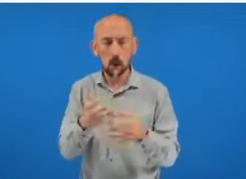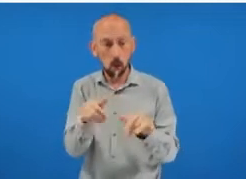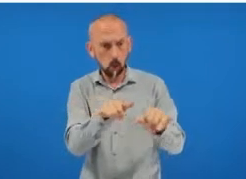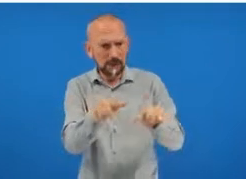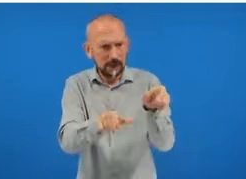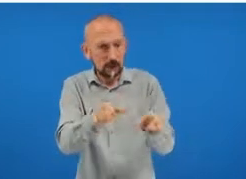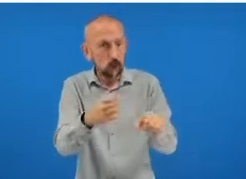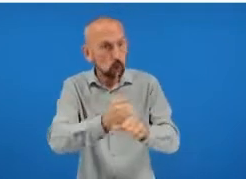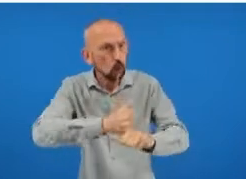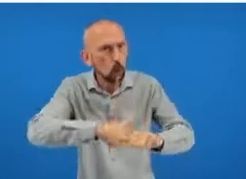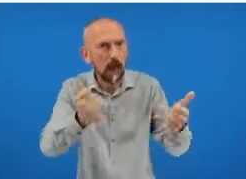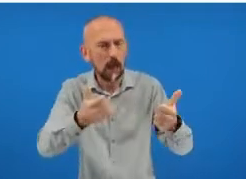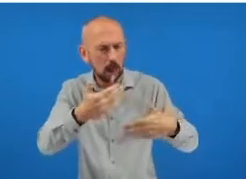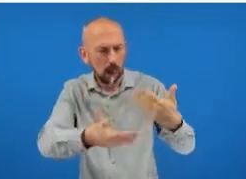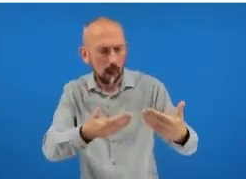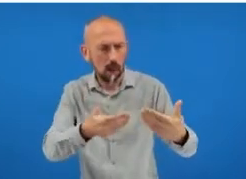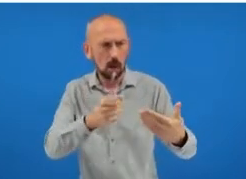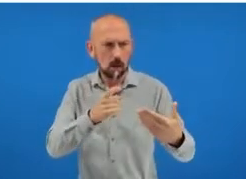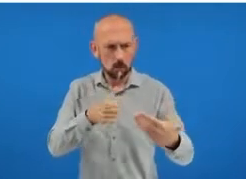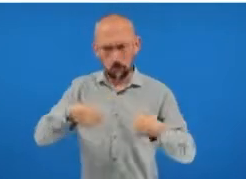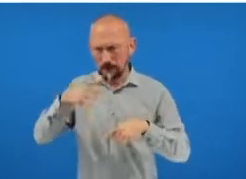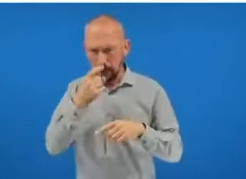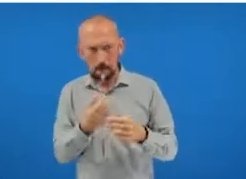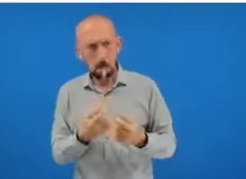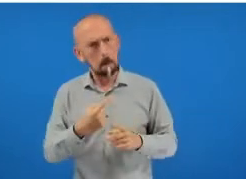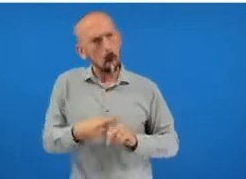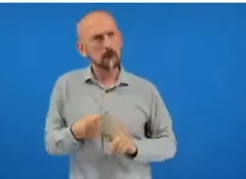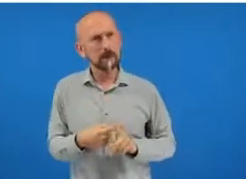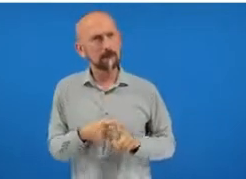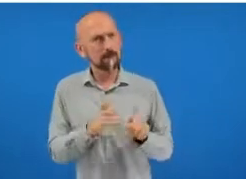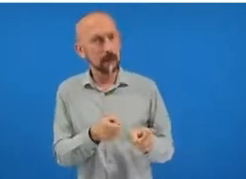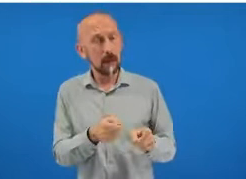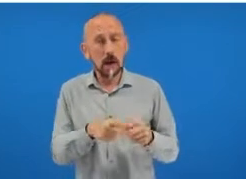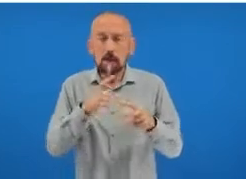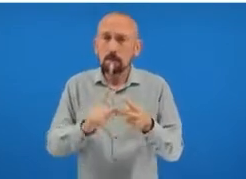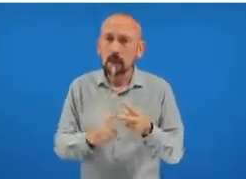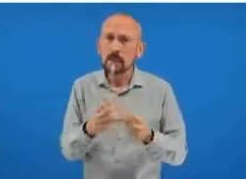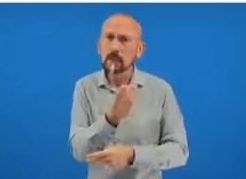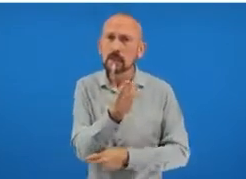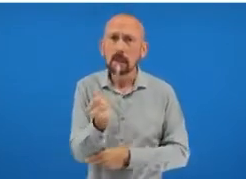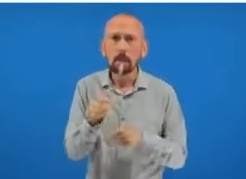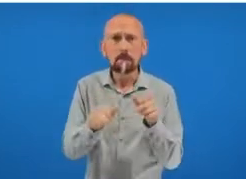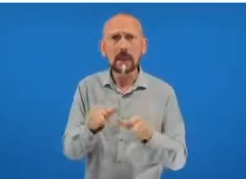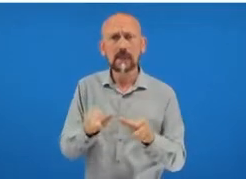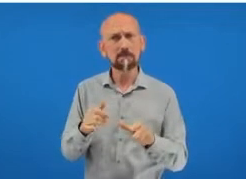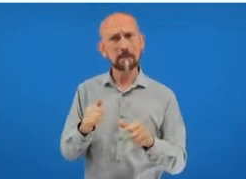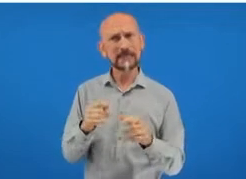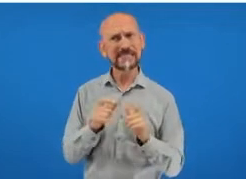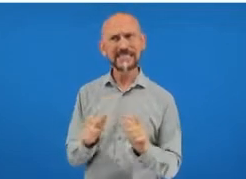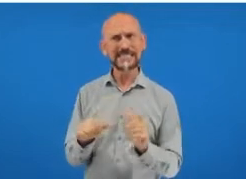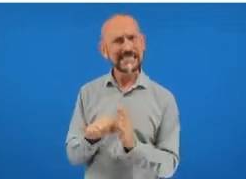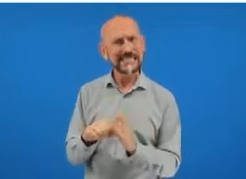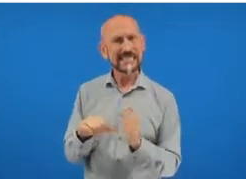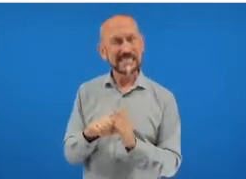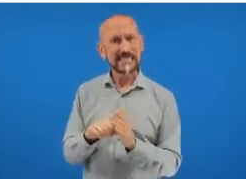with, and to feel really good about that, but also what are the ones that are still a challenge for us, and are there ideas we can have